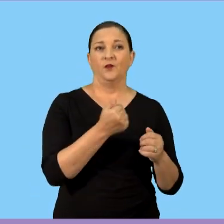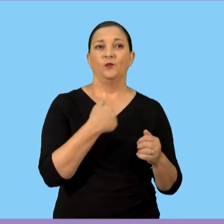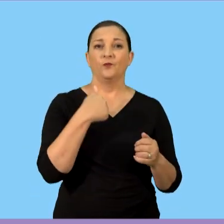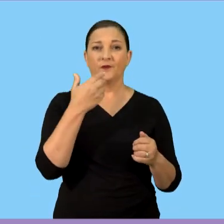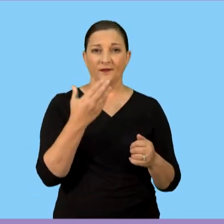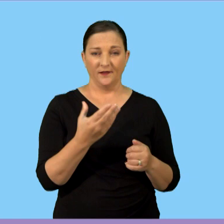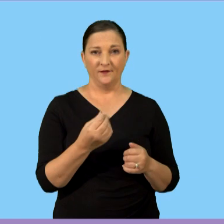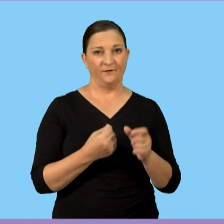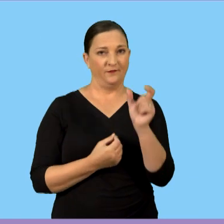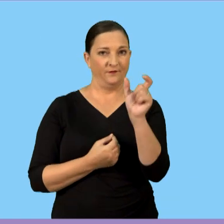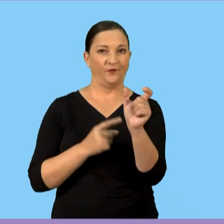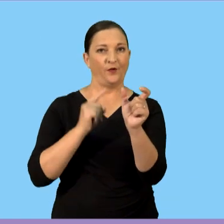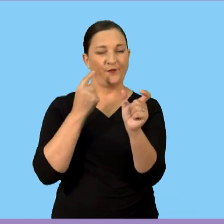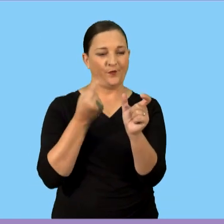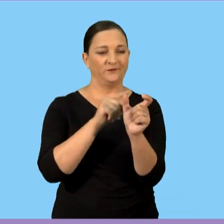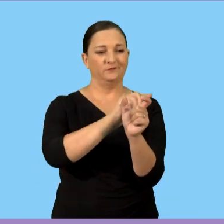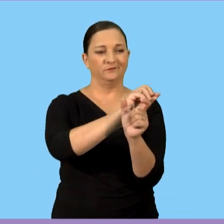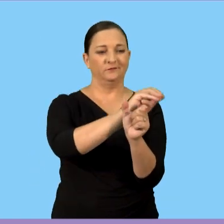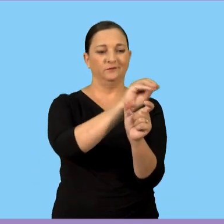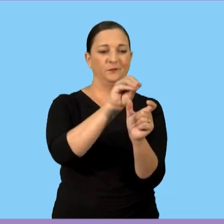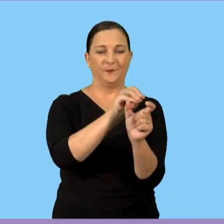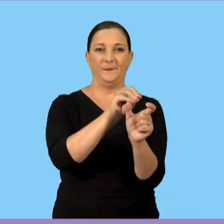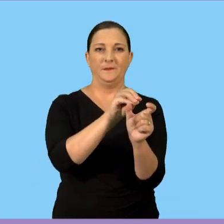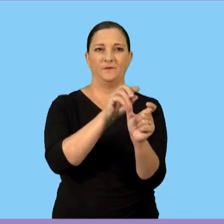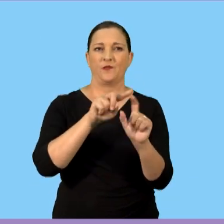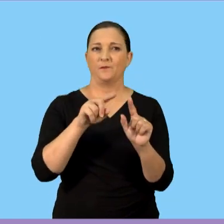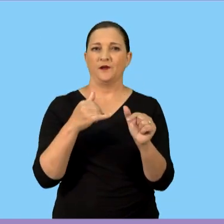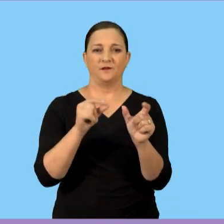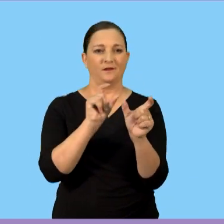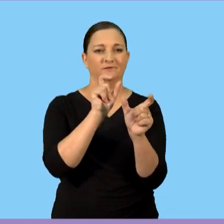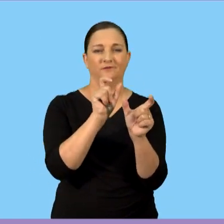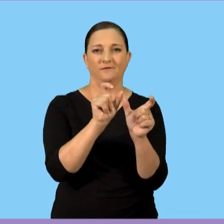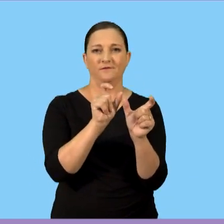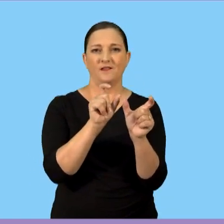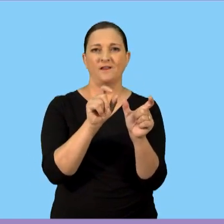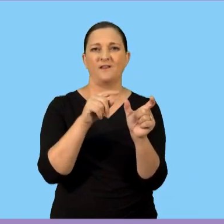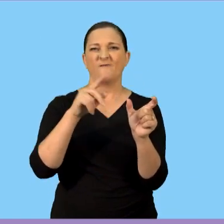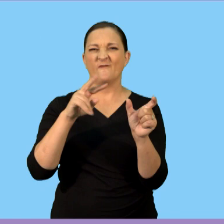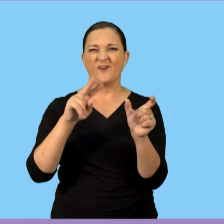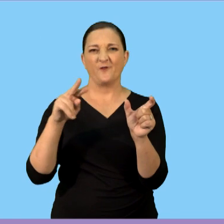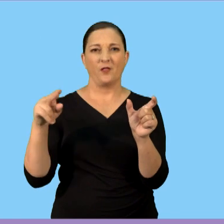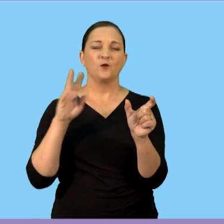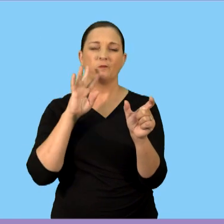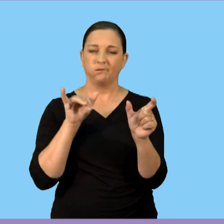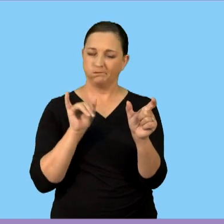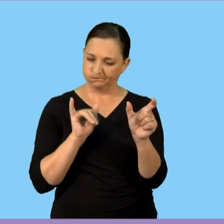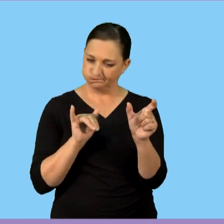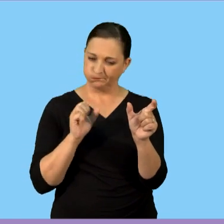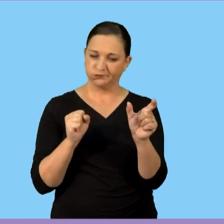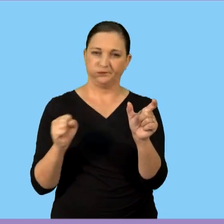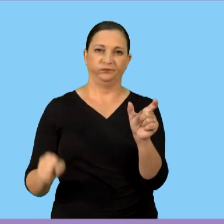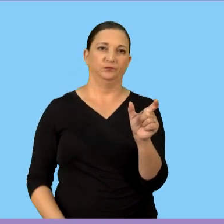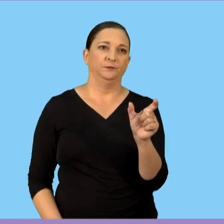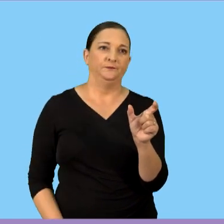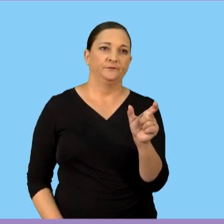to multiply it with the integer, and then the variables are just going to stay as they are. So what is 1/3 multiplied